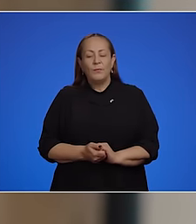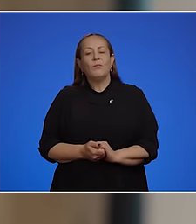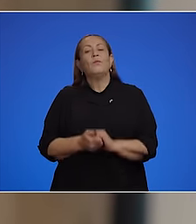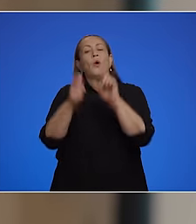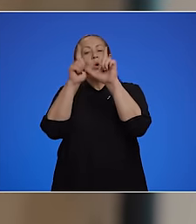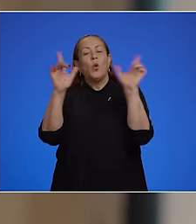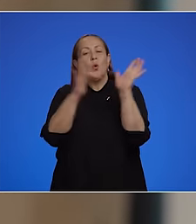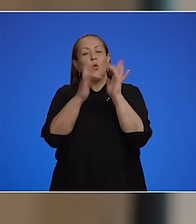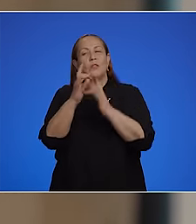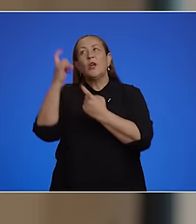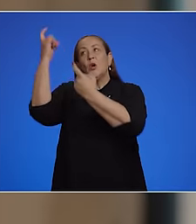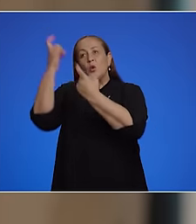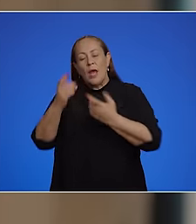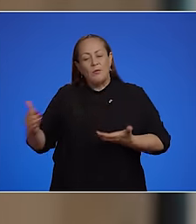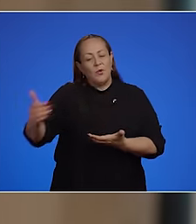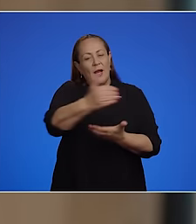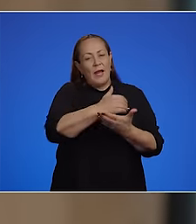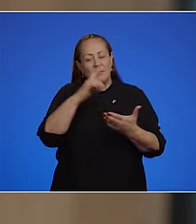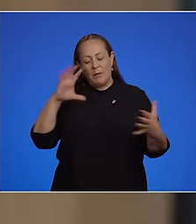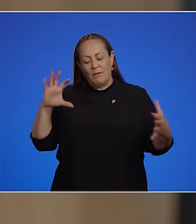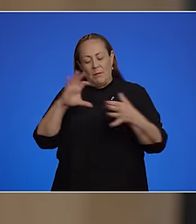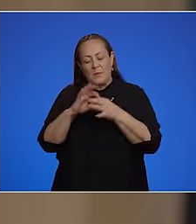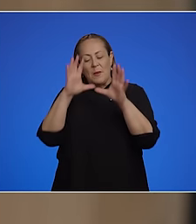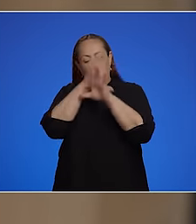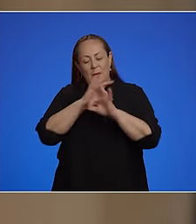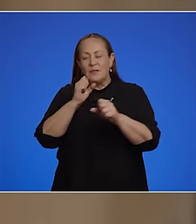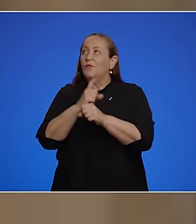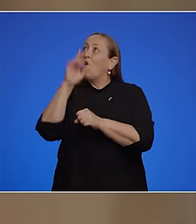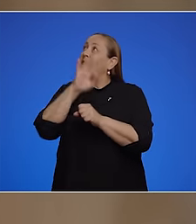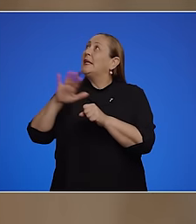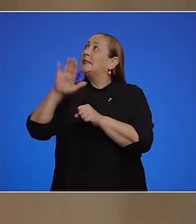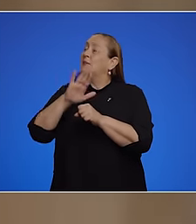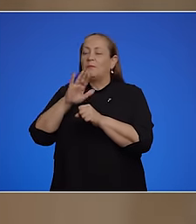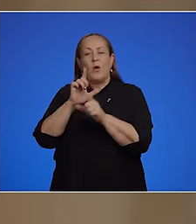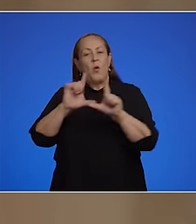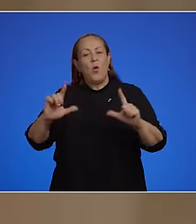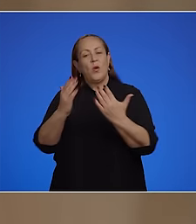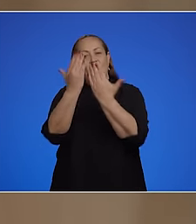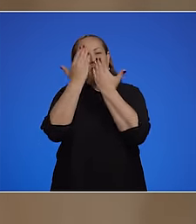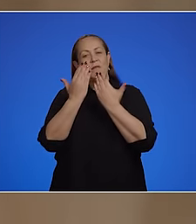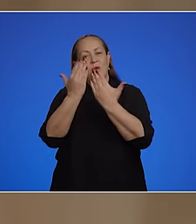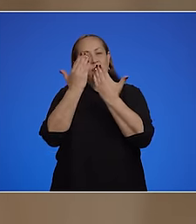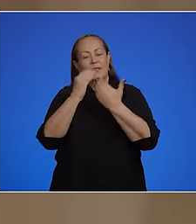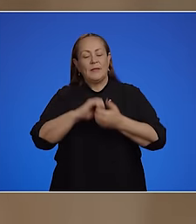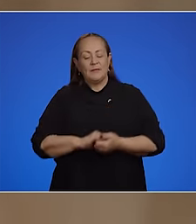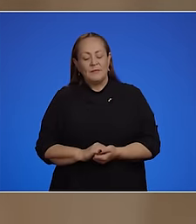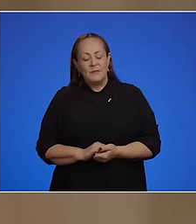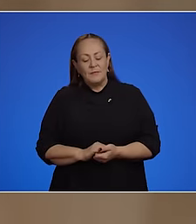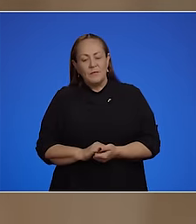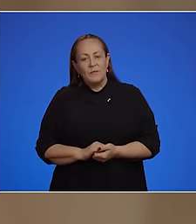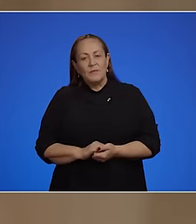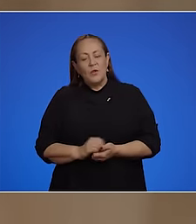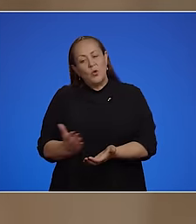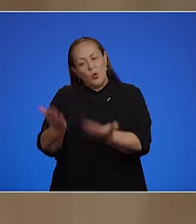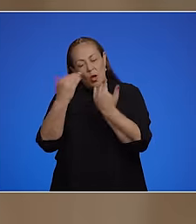Lord Jesus, you came to gather the nations into the peace of God's kingdom. Lord, have mercy. Lord, have mercy.